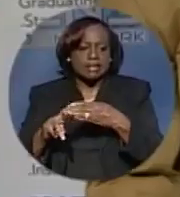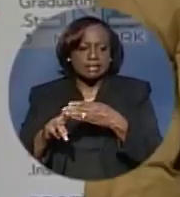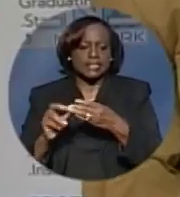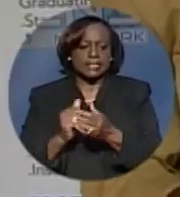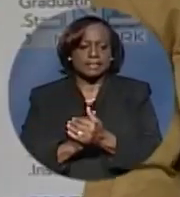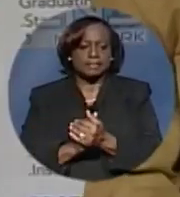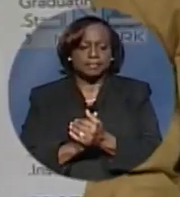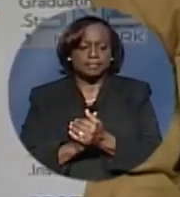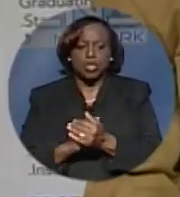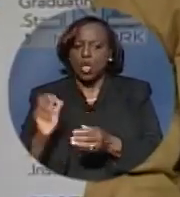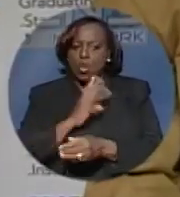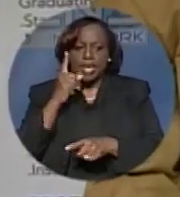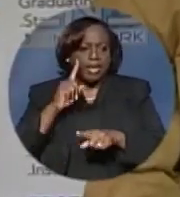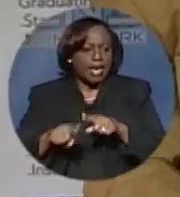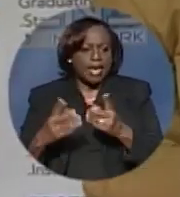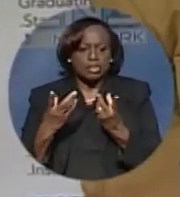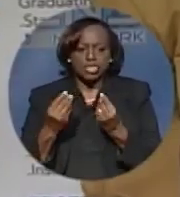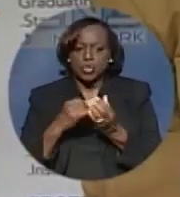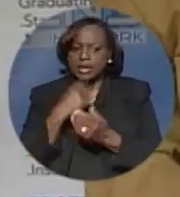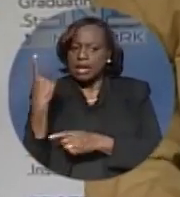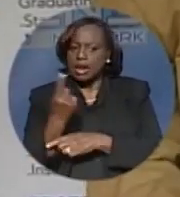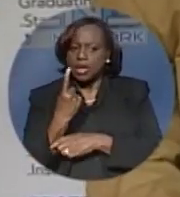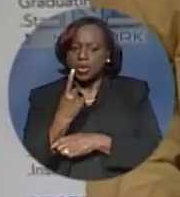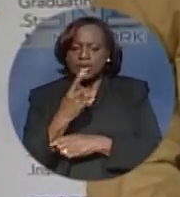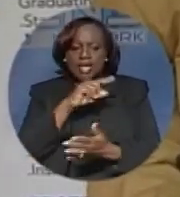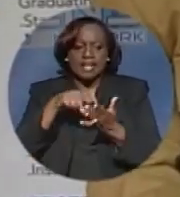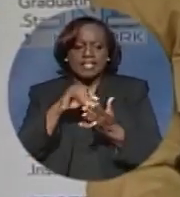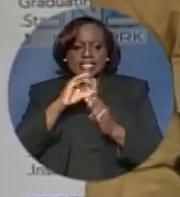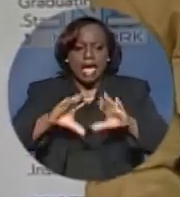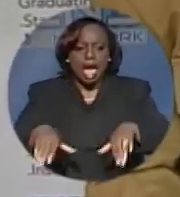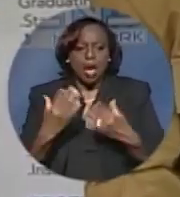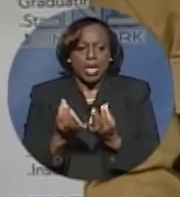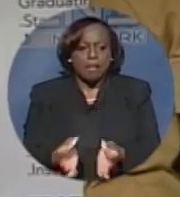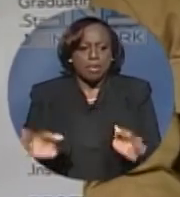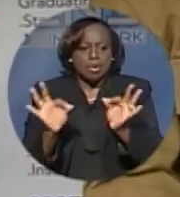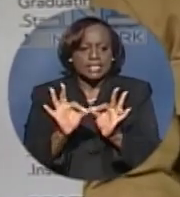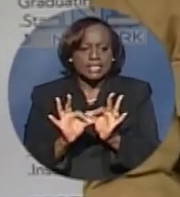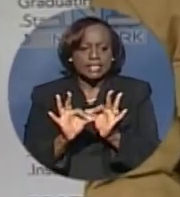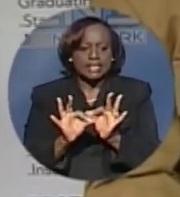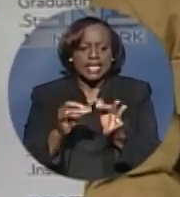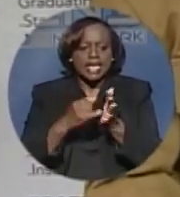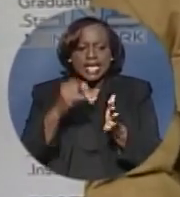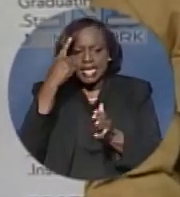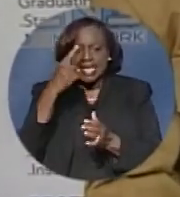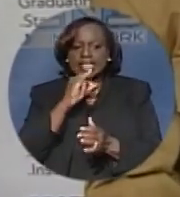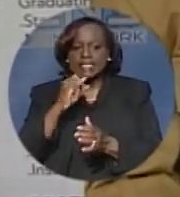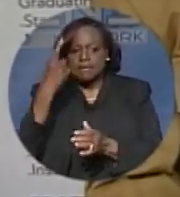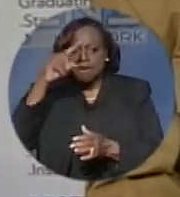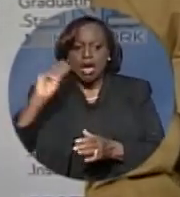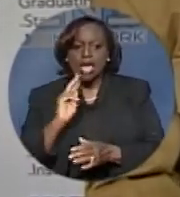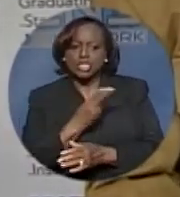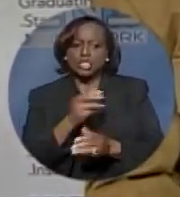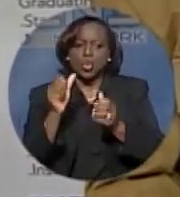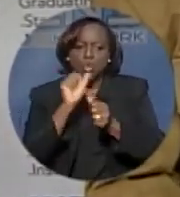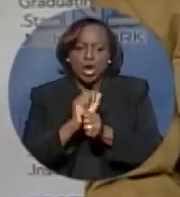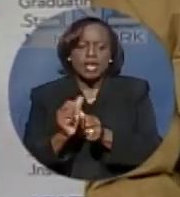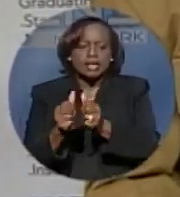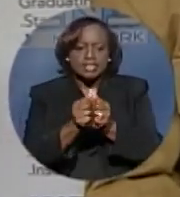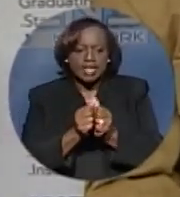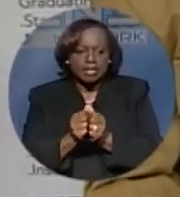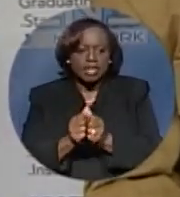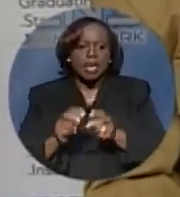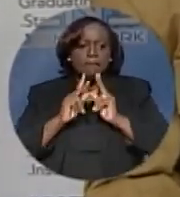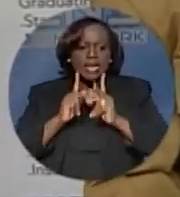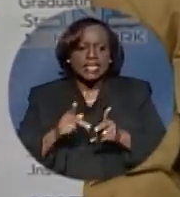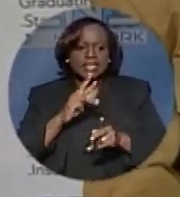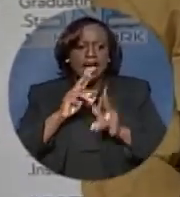We could not do this alone, and this spells how important it is for us to work in concert with one another. The police are the public, and the public are